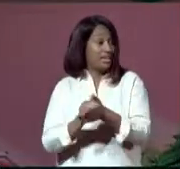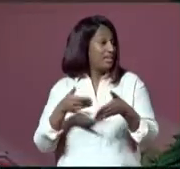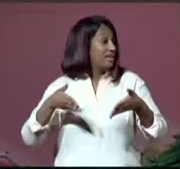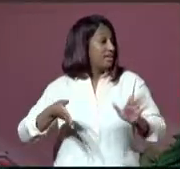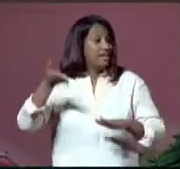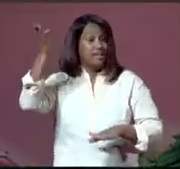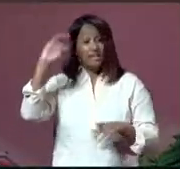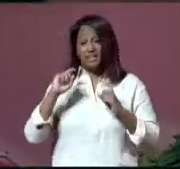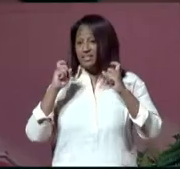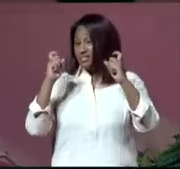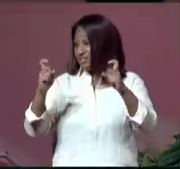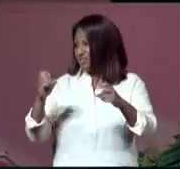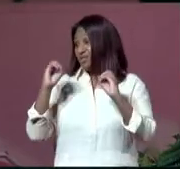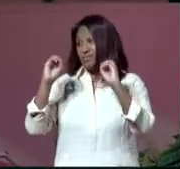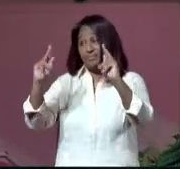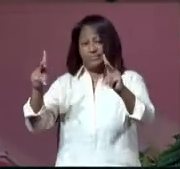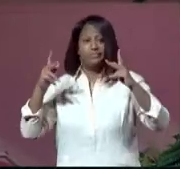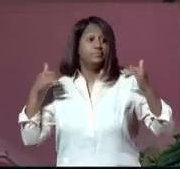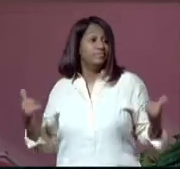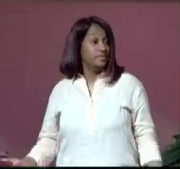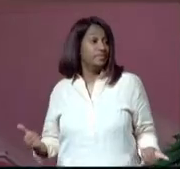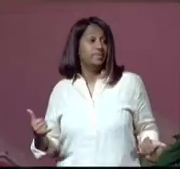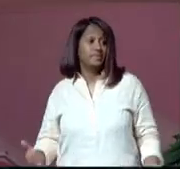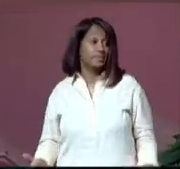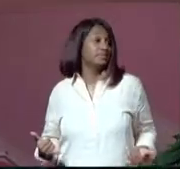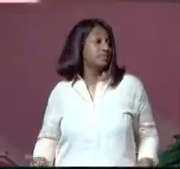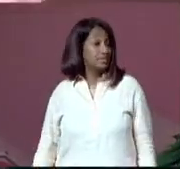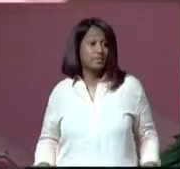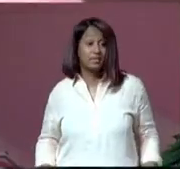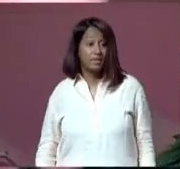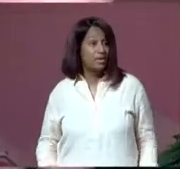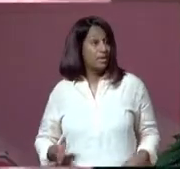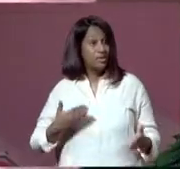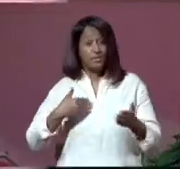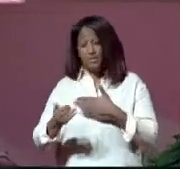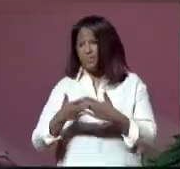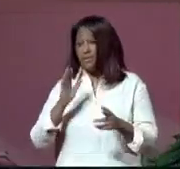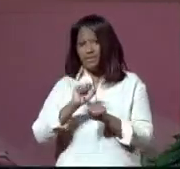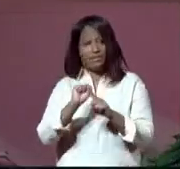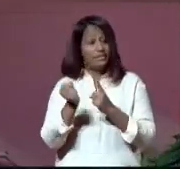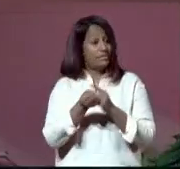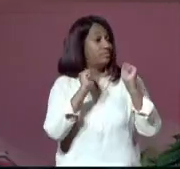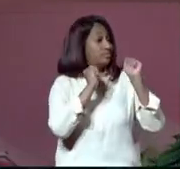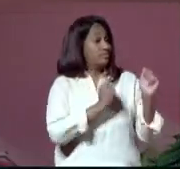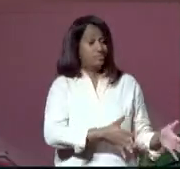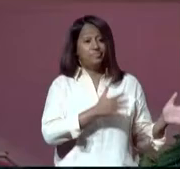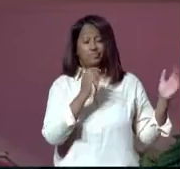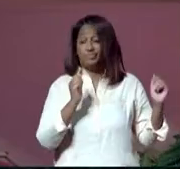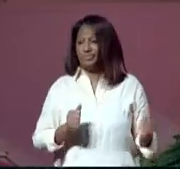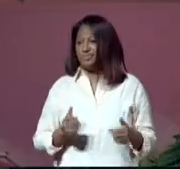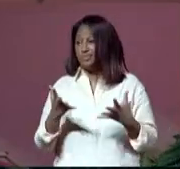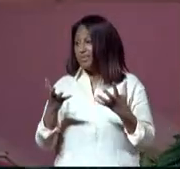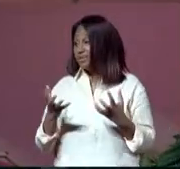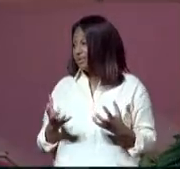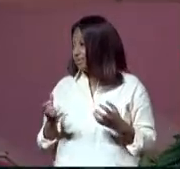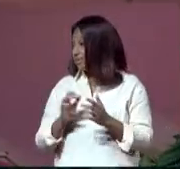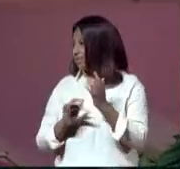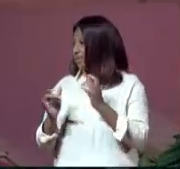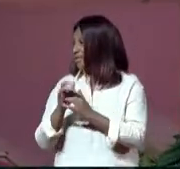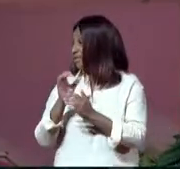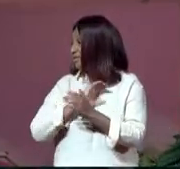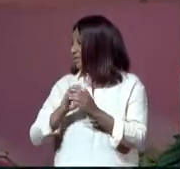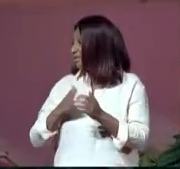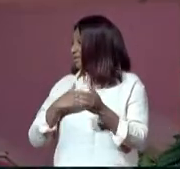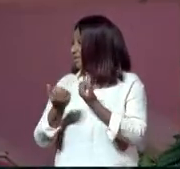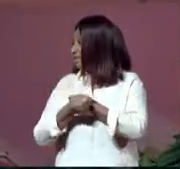God has given you a chance today. Put that water pot down. Bishop, I want Jesus Christ as my Savior. Bishop,